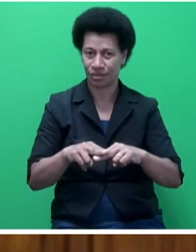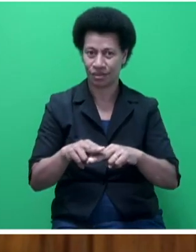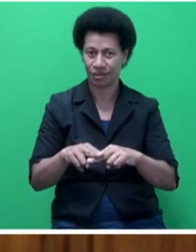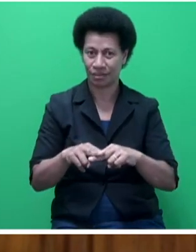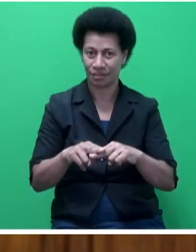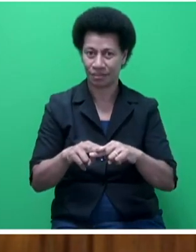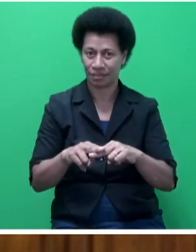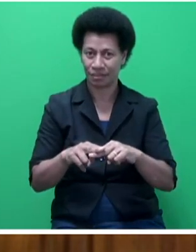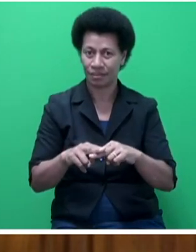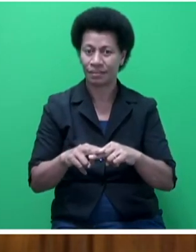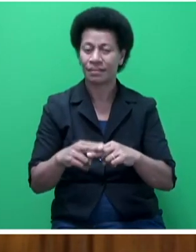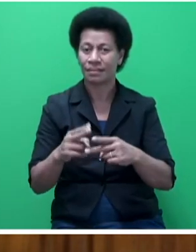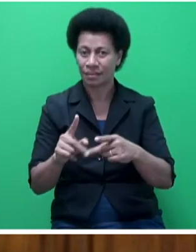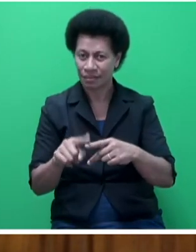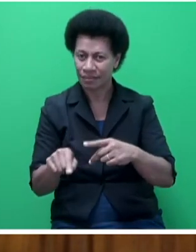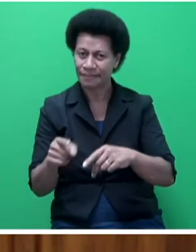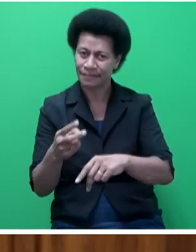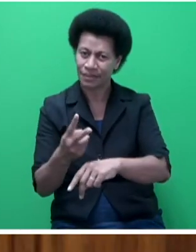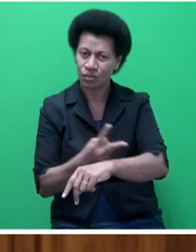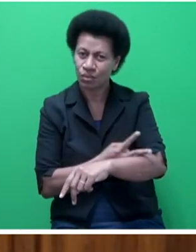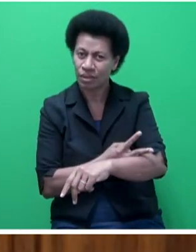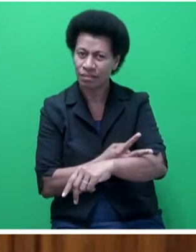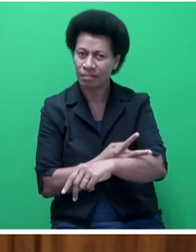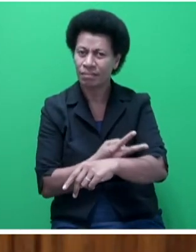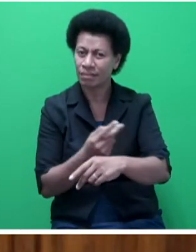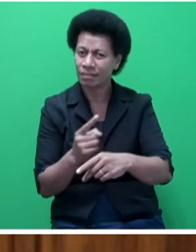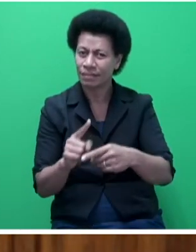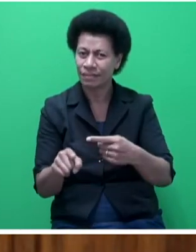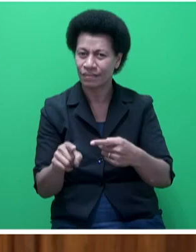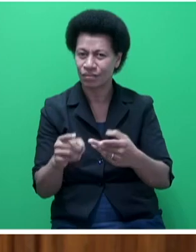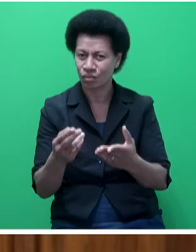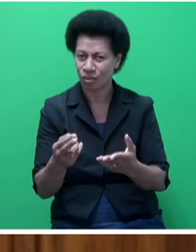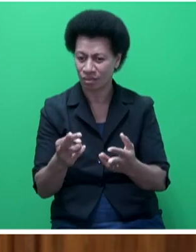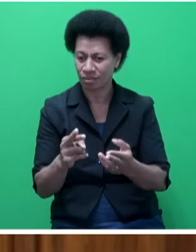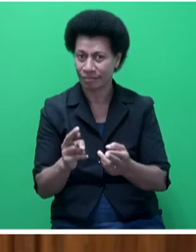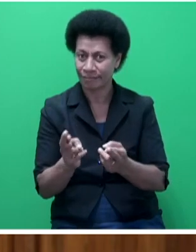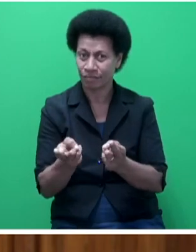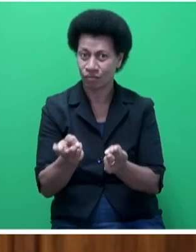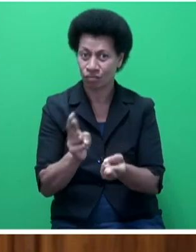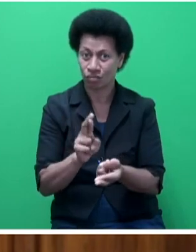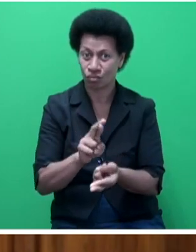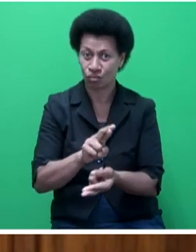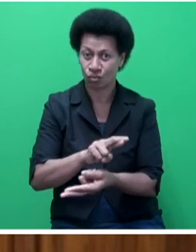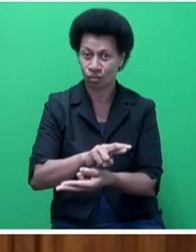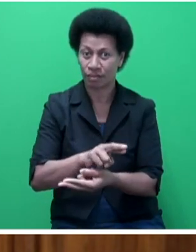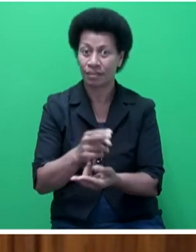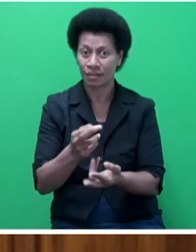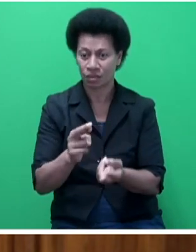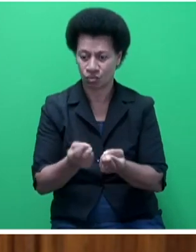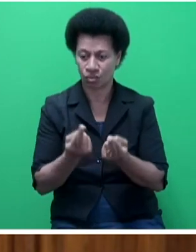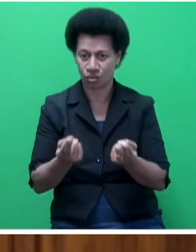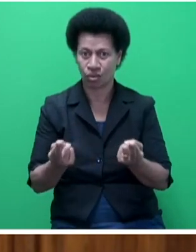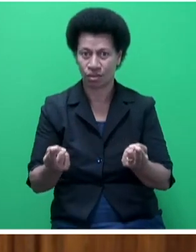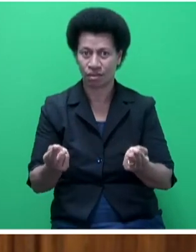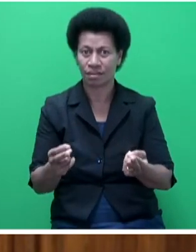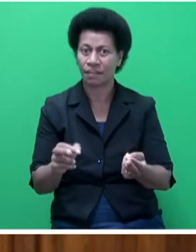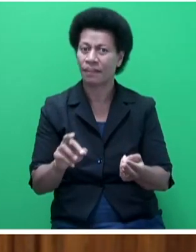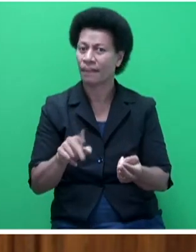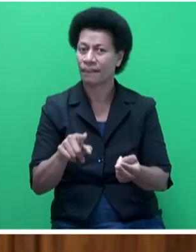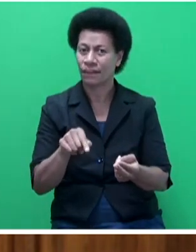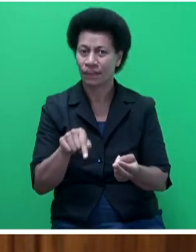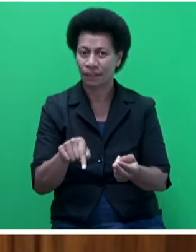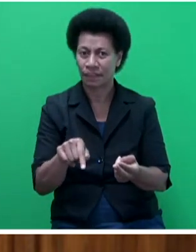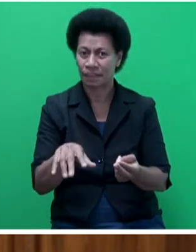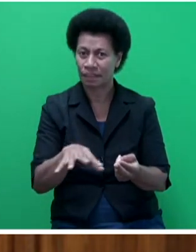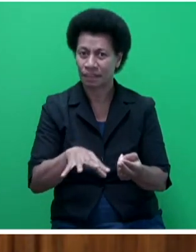grid extension and added capacities through renewable resources has benefited our nation. The rural electrification